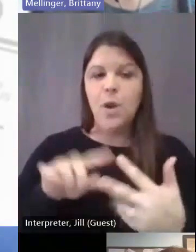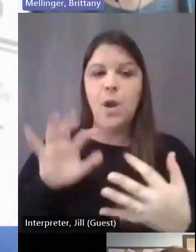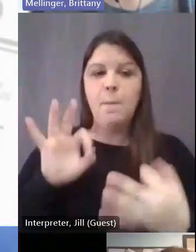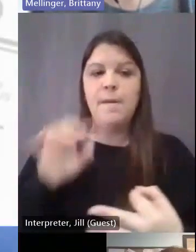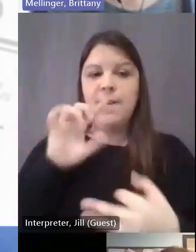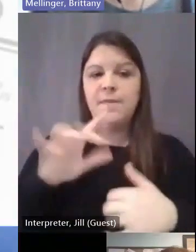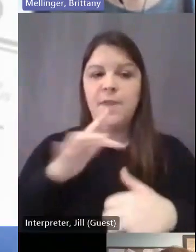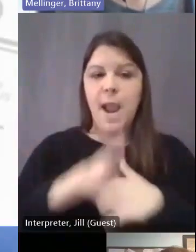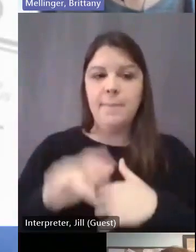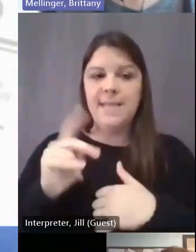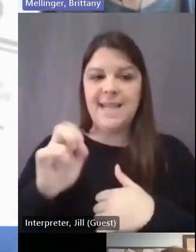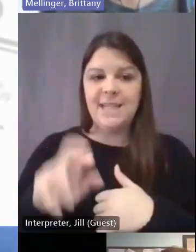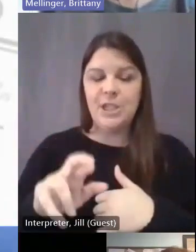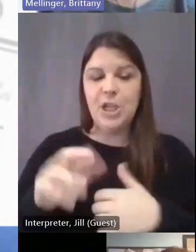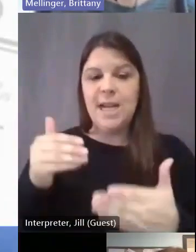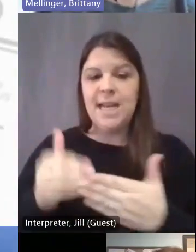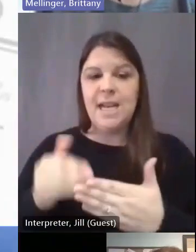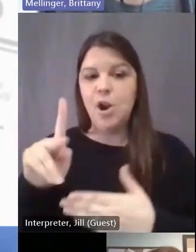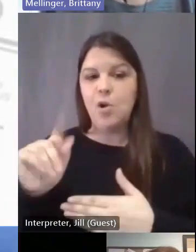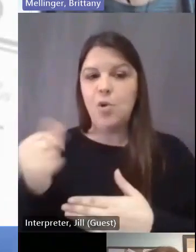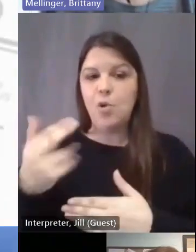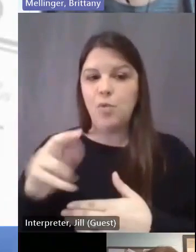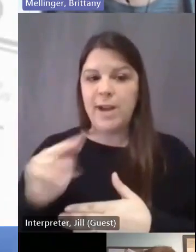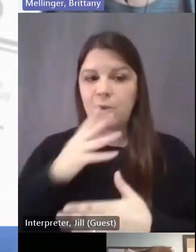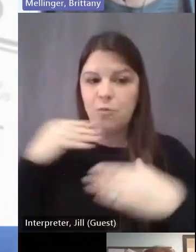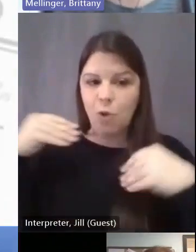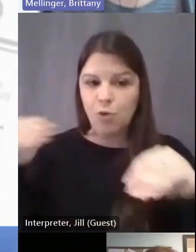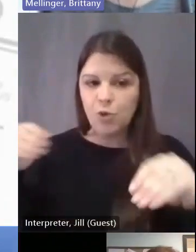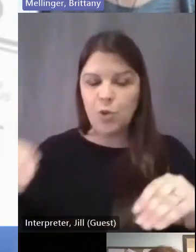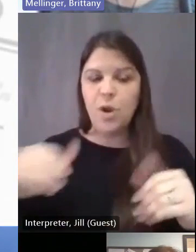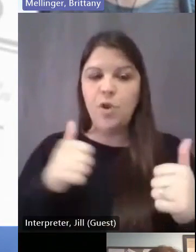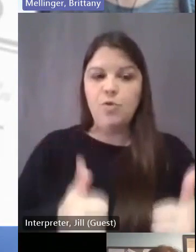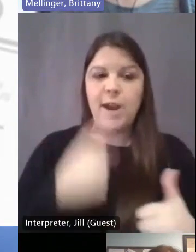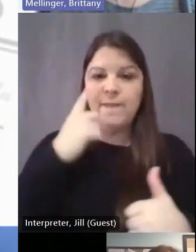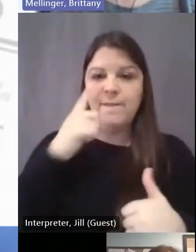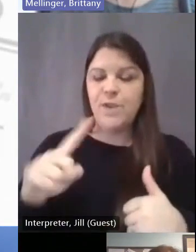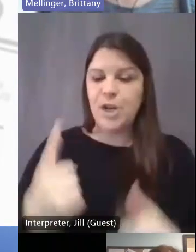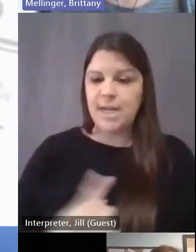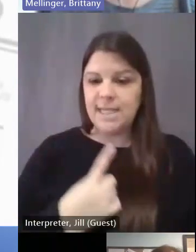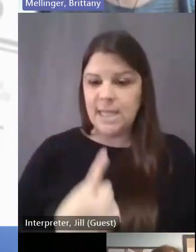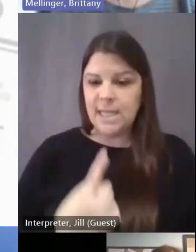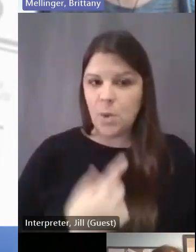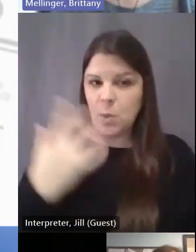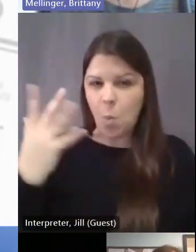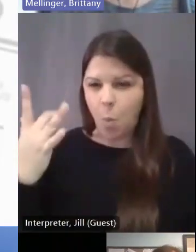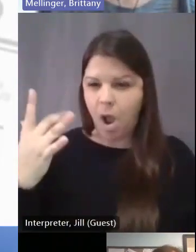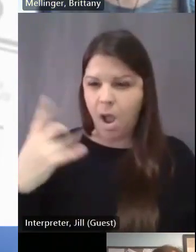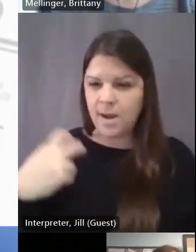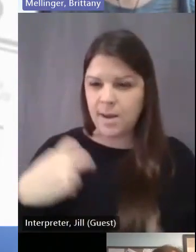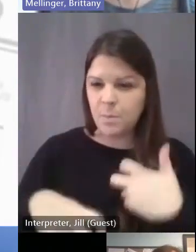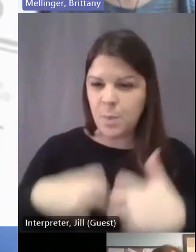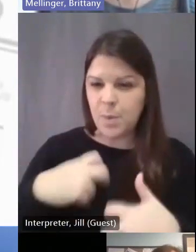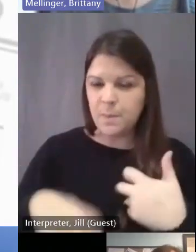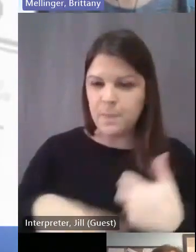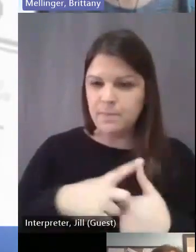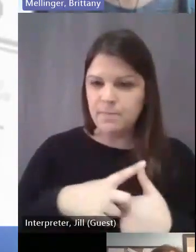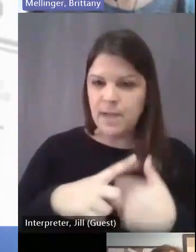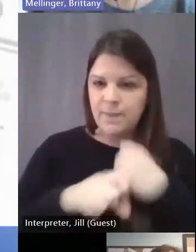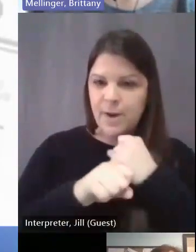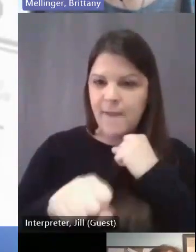Korean grocery, or great for singles. Why do you think these are an issue if we're advertising or